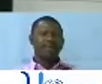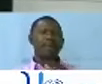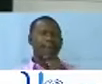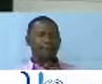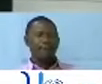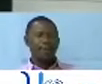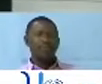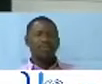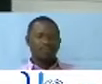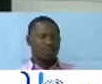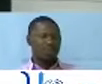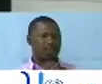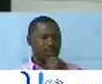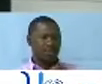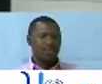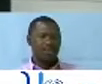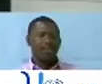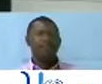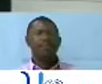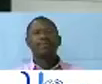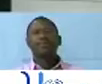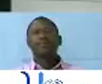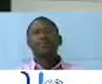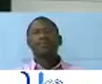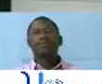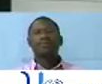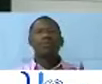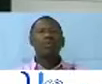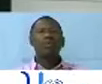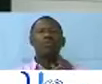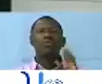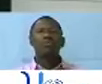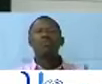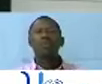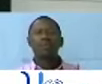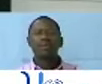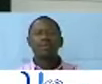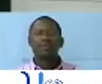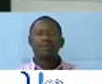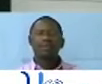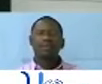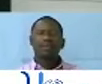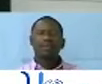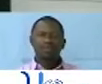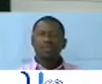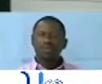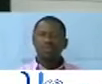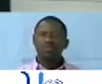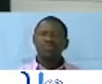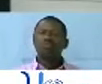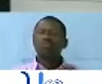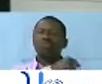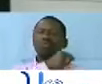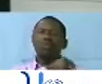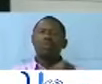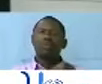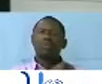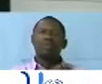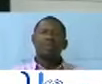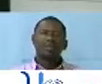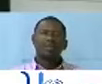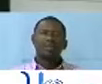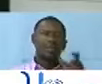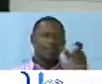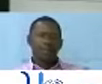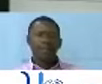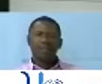detained. Moses Richards dañ ko jappon. Merely acting on the instructions of his client. De mom na jamono bo mu ngi dox